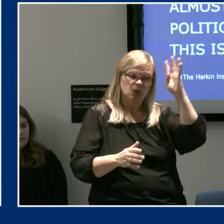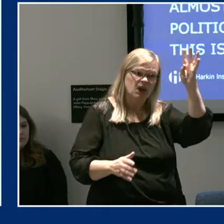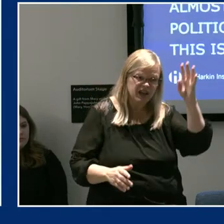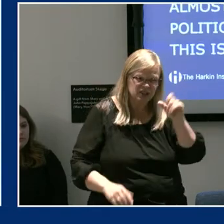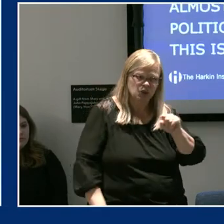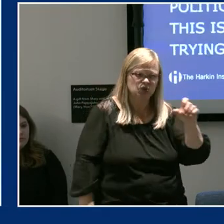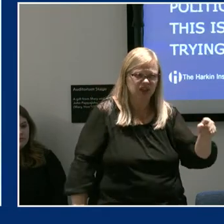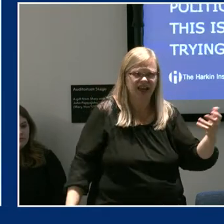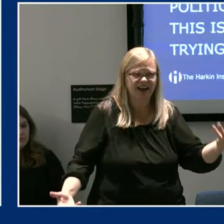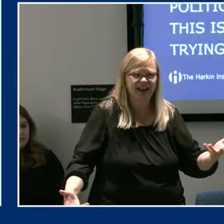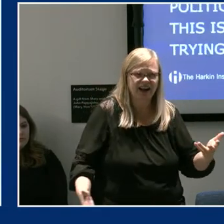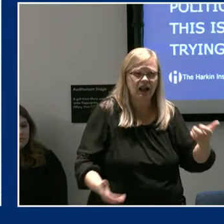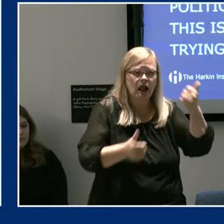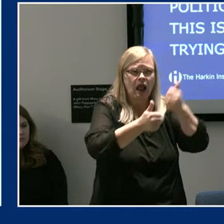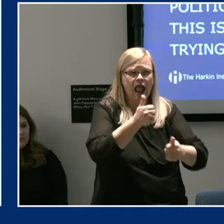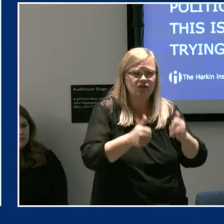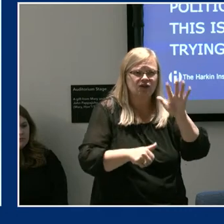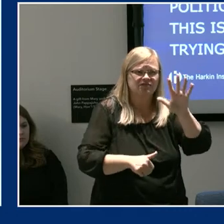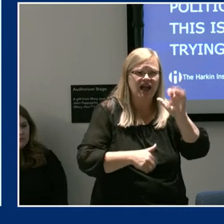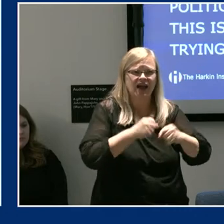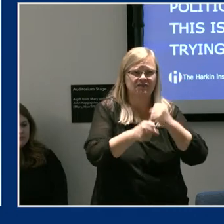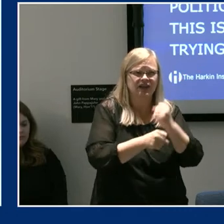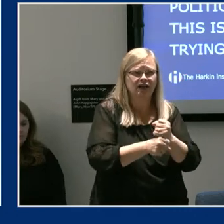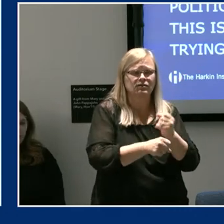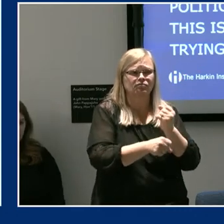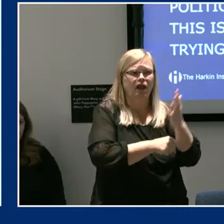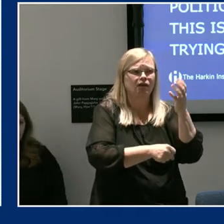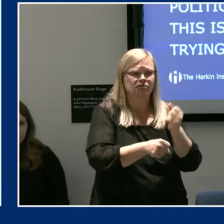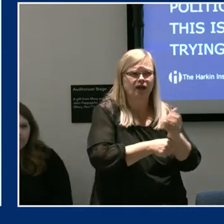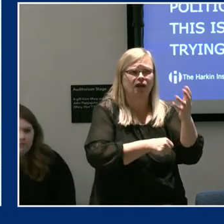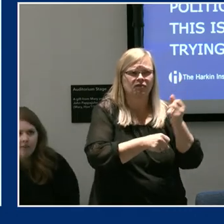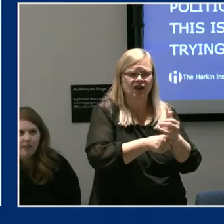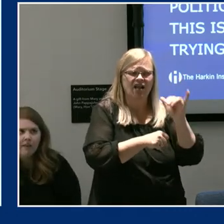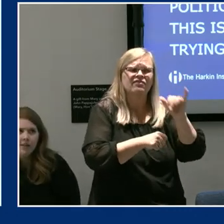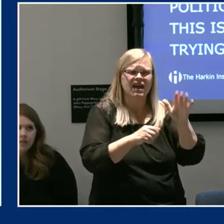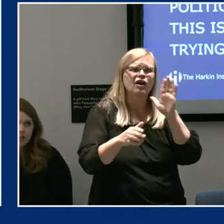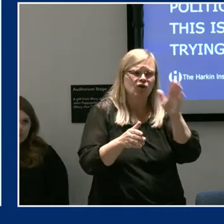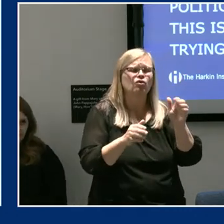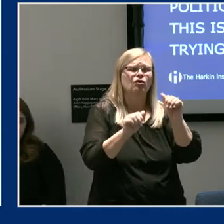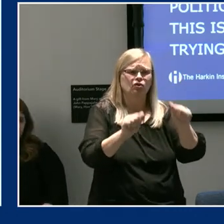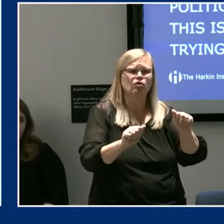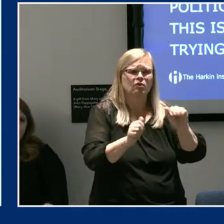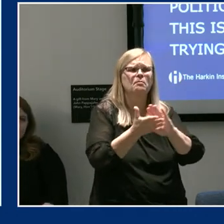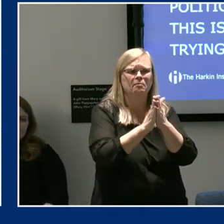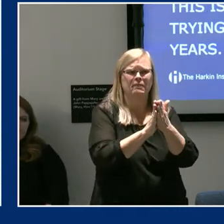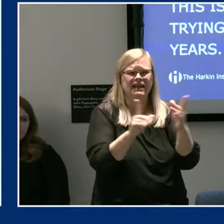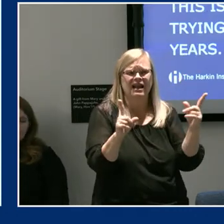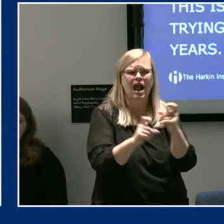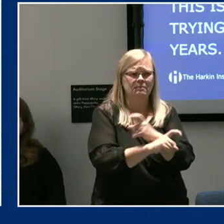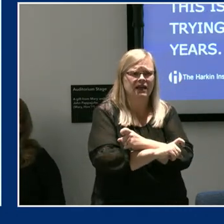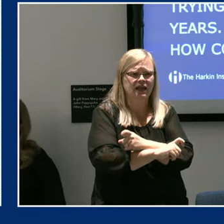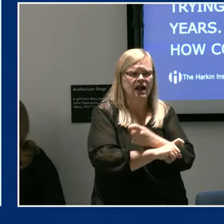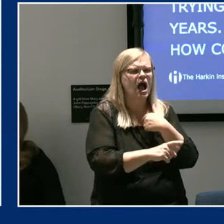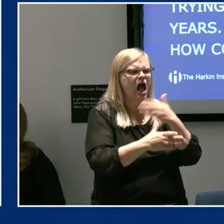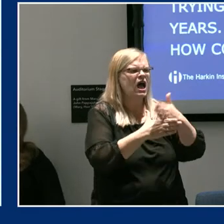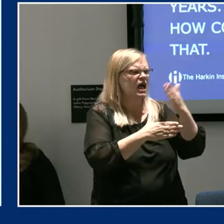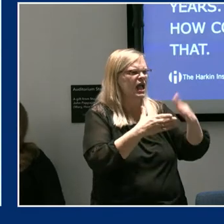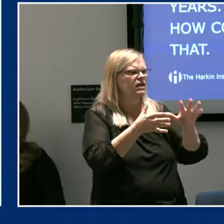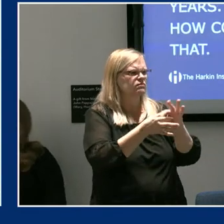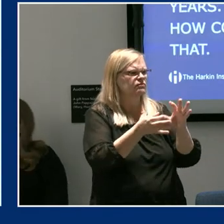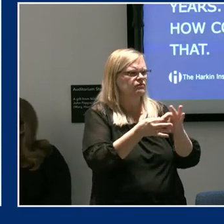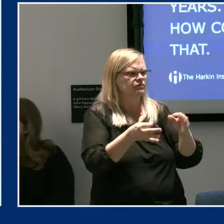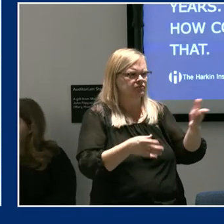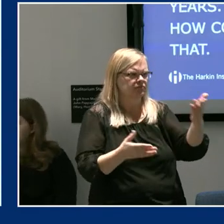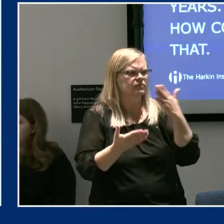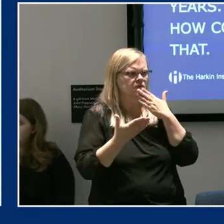Security every 5 years, how complicated that could be. I'll end with that. Wow. That's